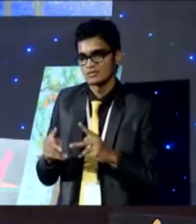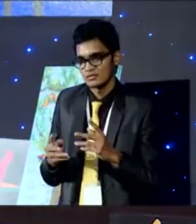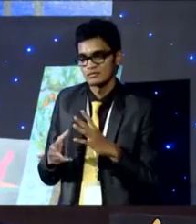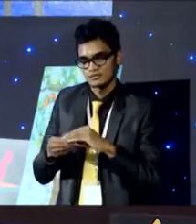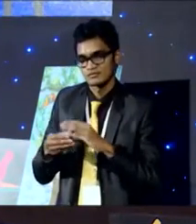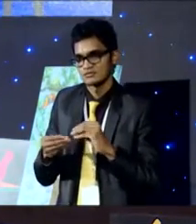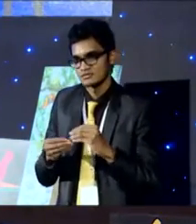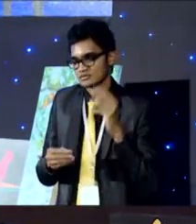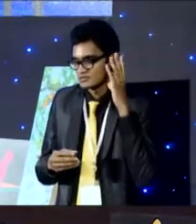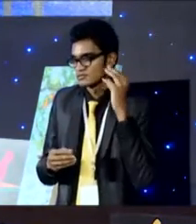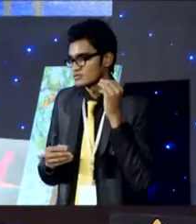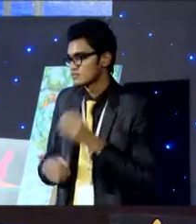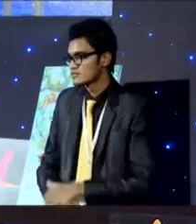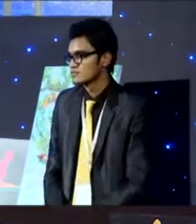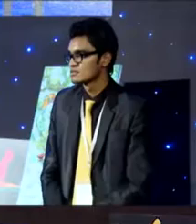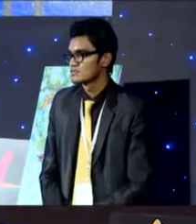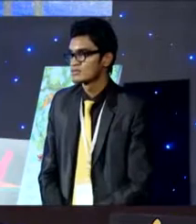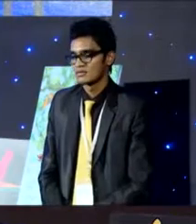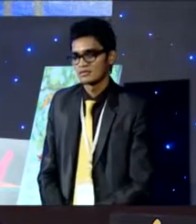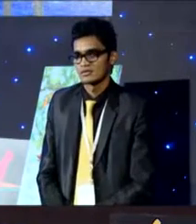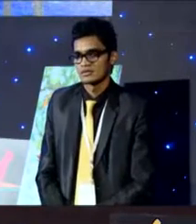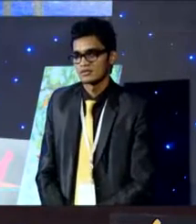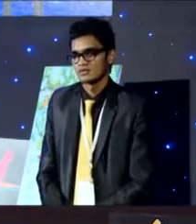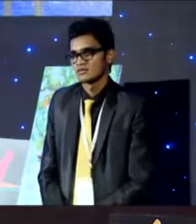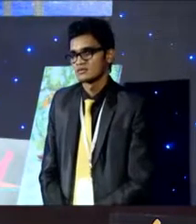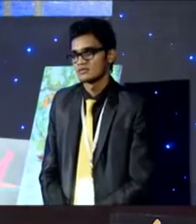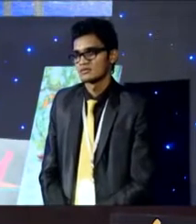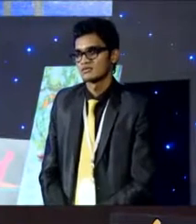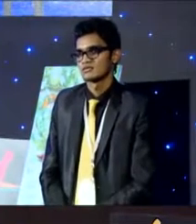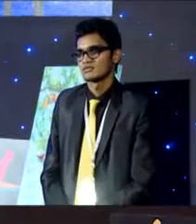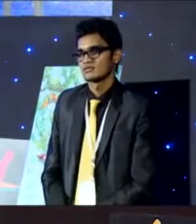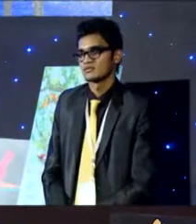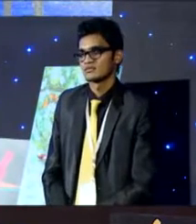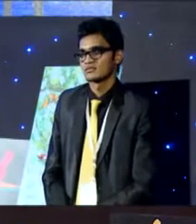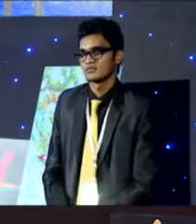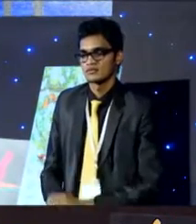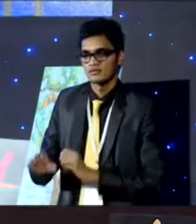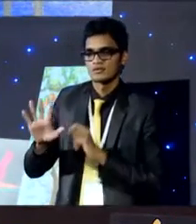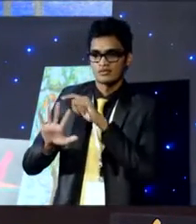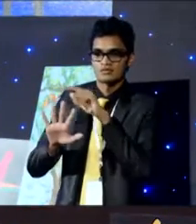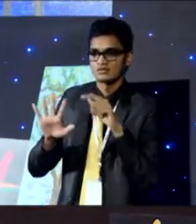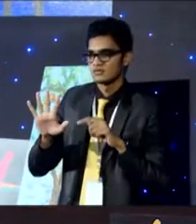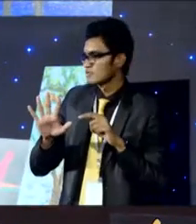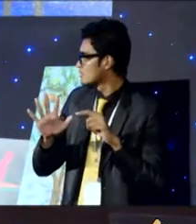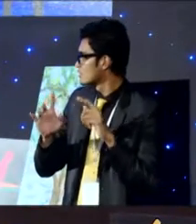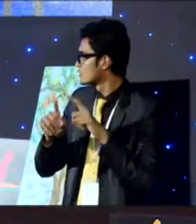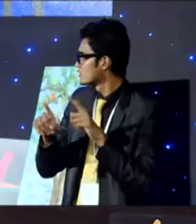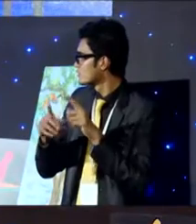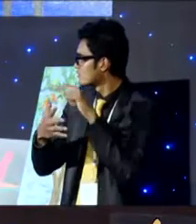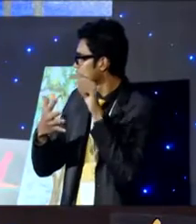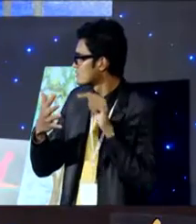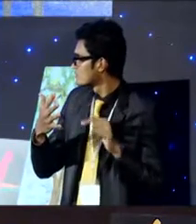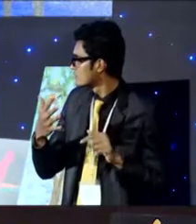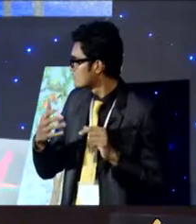were part of that. And they came out with major recommendations, and there are around 5 pillars that it is there. And we will